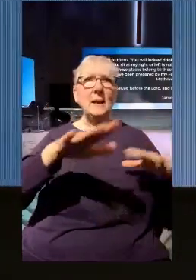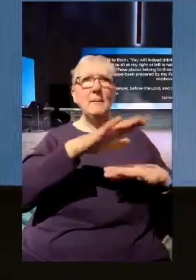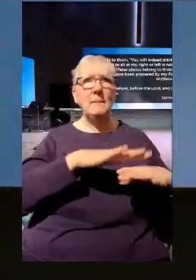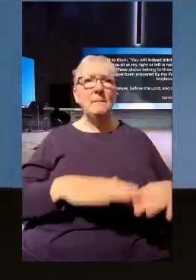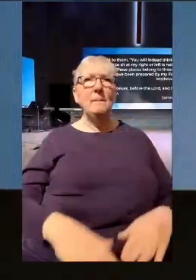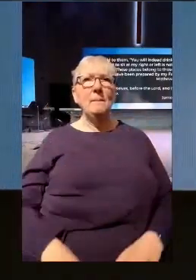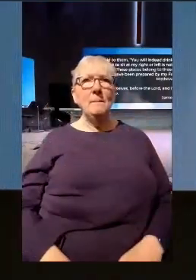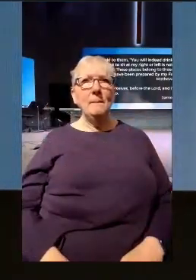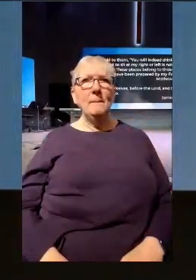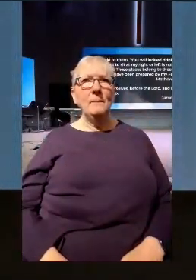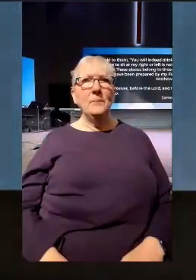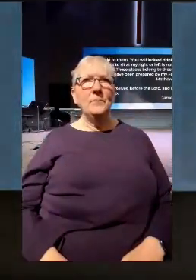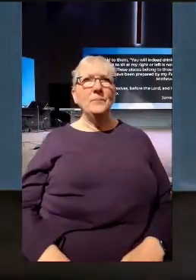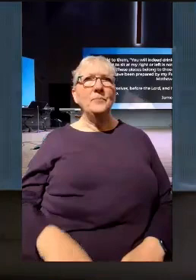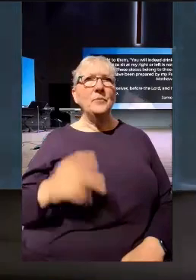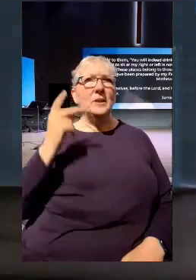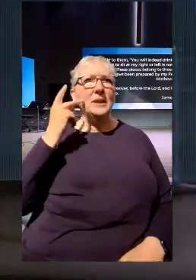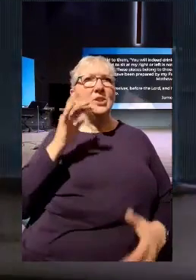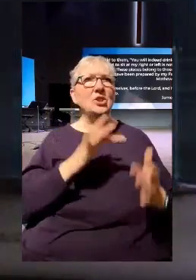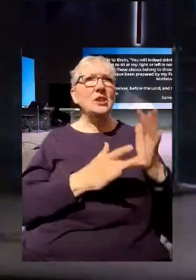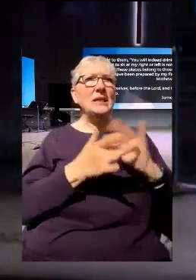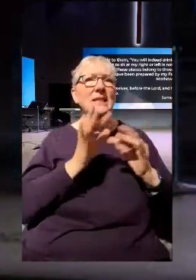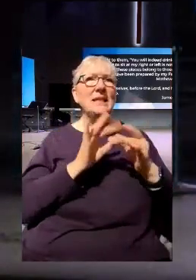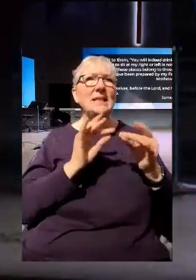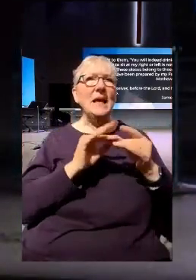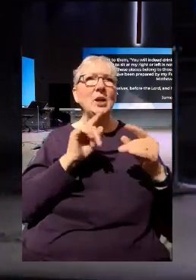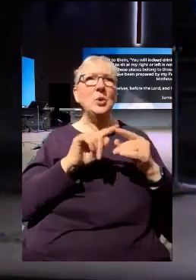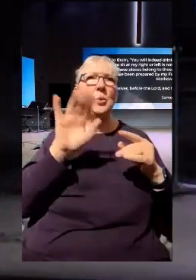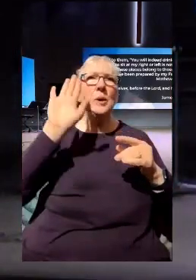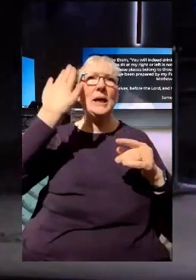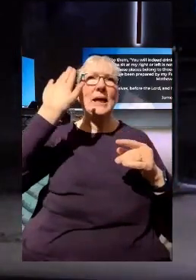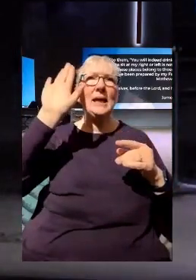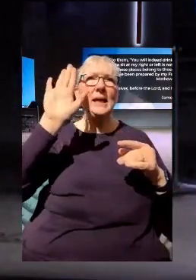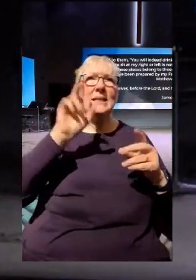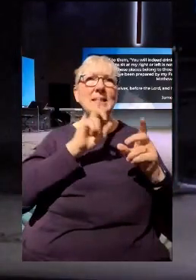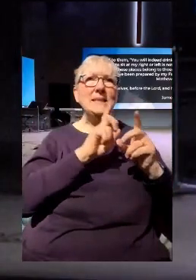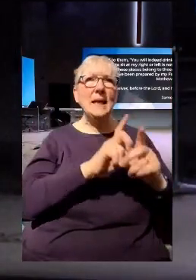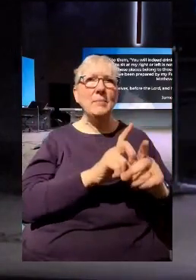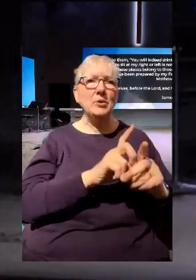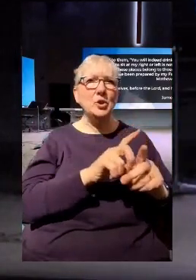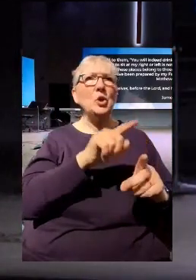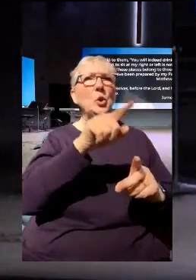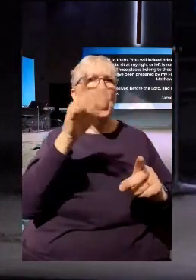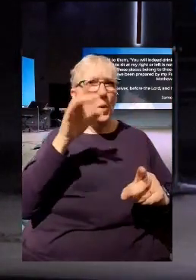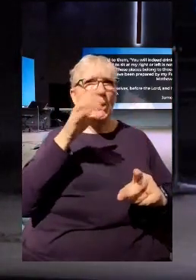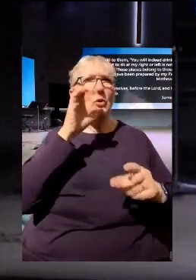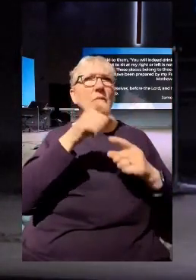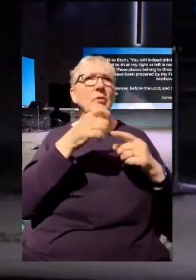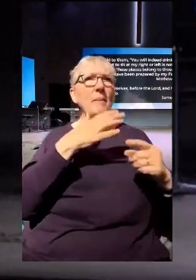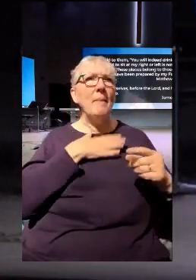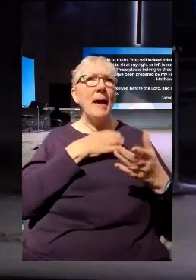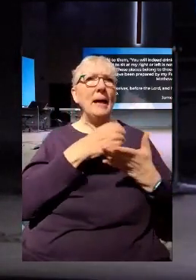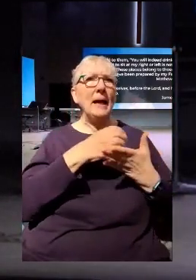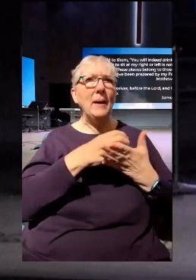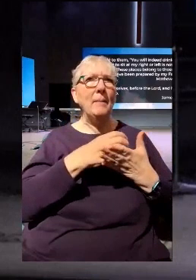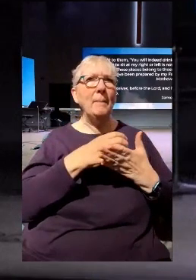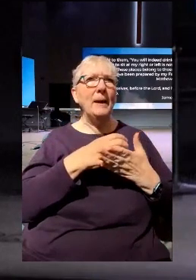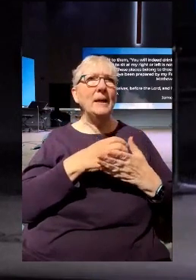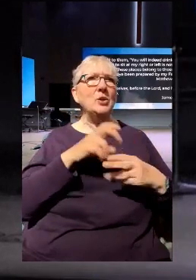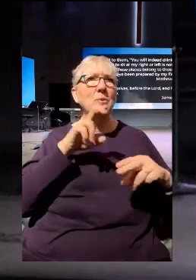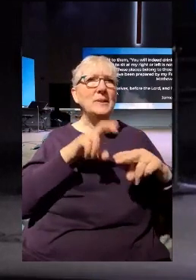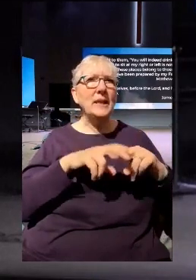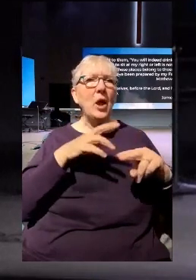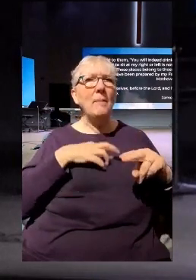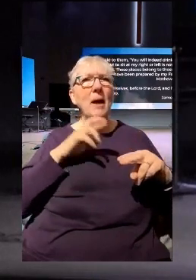See, Jesus said to the disciples, "You will indeed drink from my cup, but to sit at my right or left is not for me to grant.